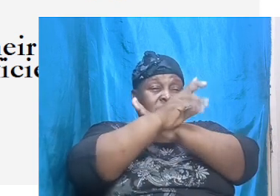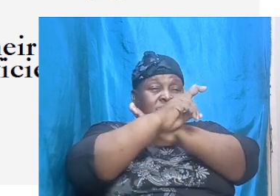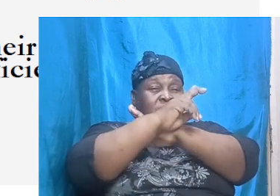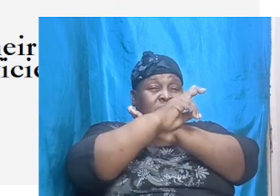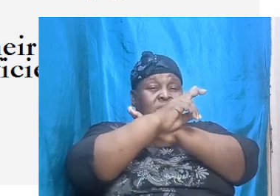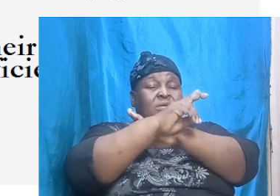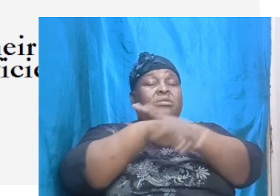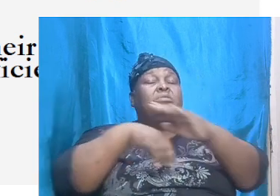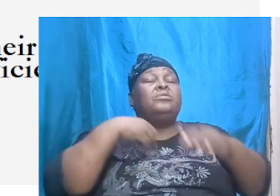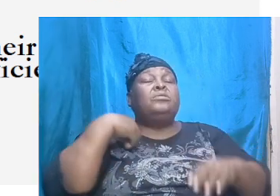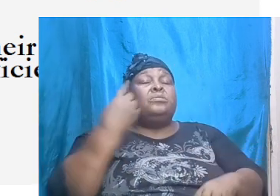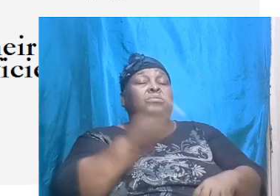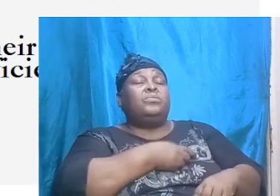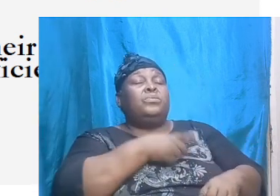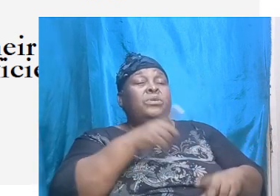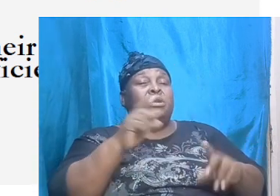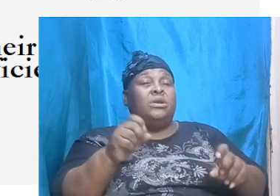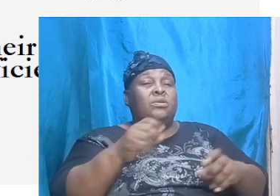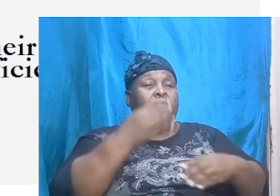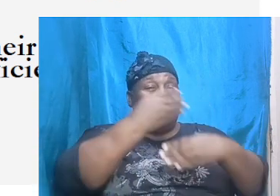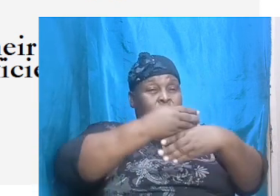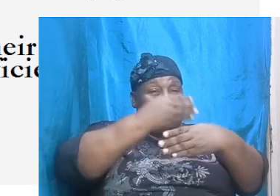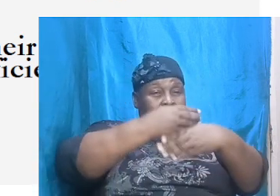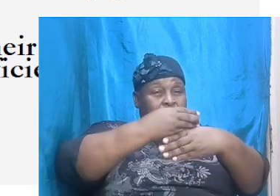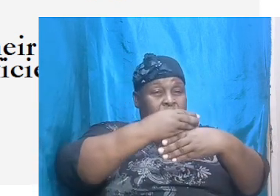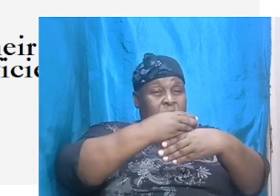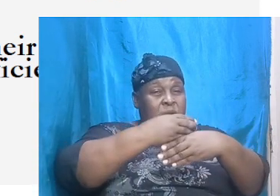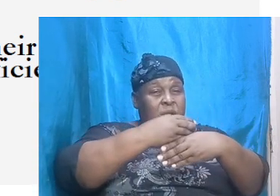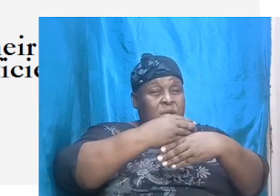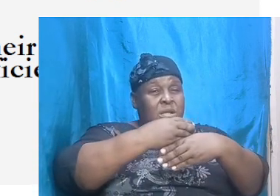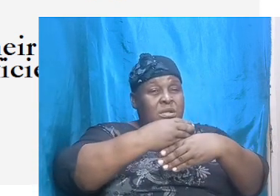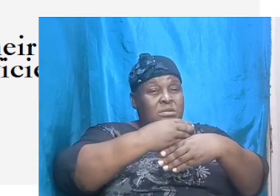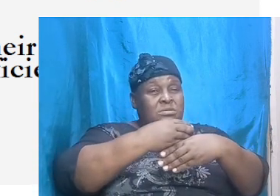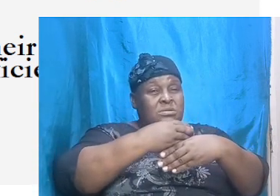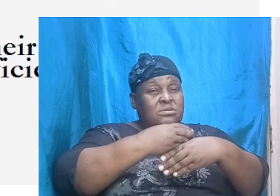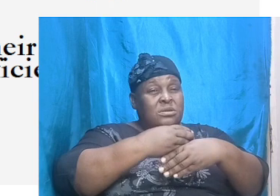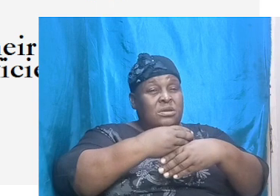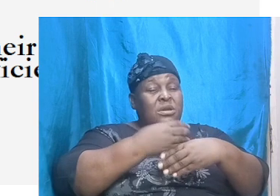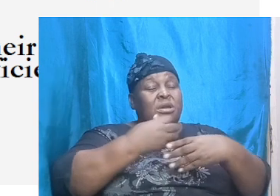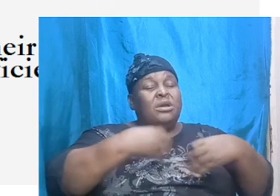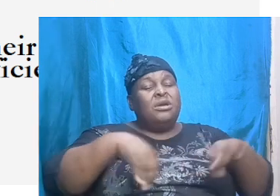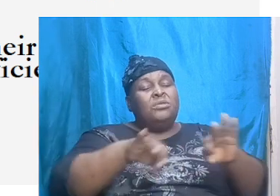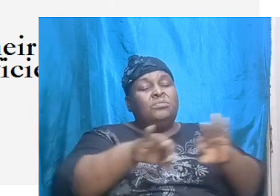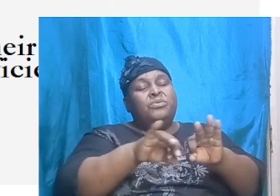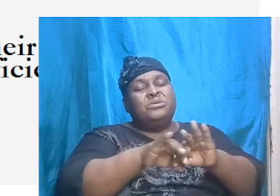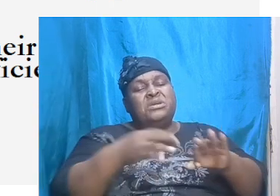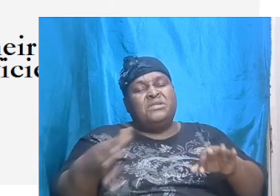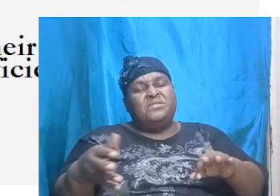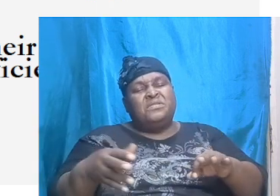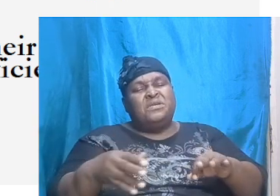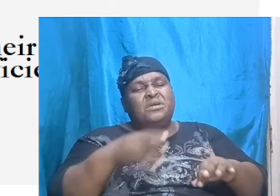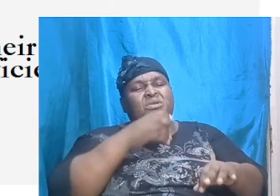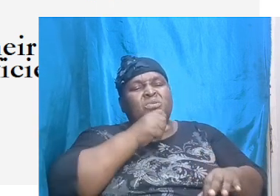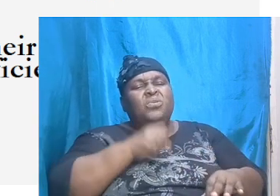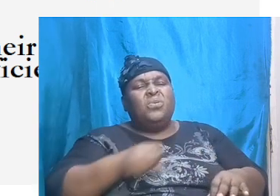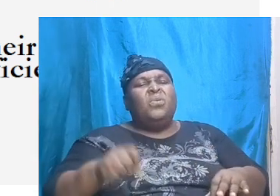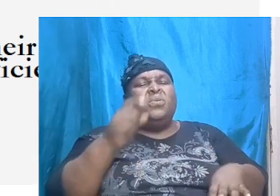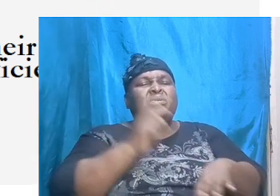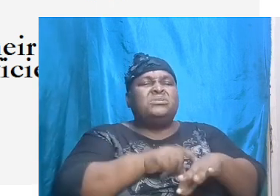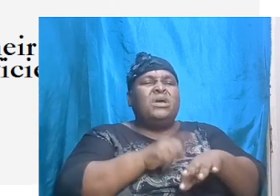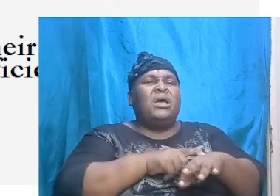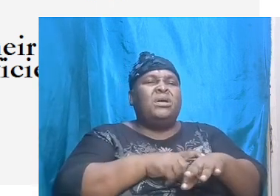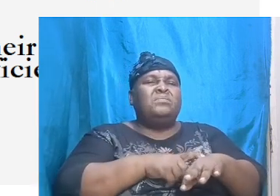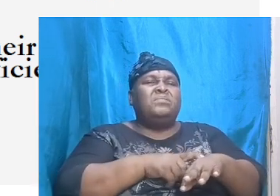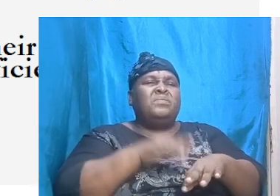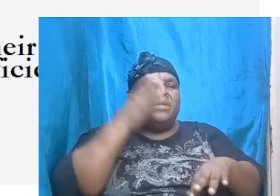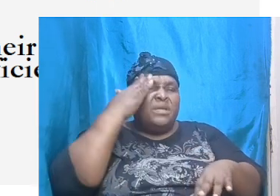principle that, look here, walls play a very important role, especially in ancient times. That is why Nehemiah was